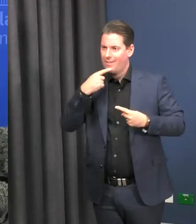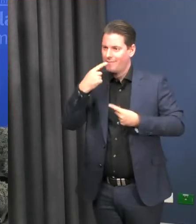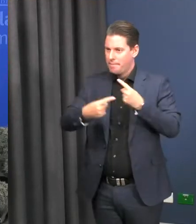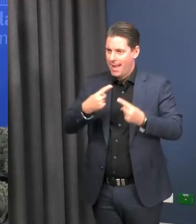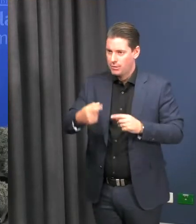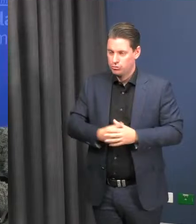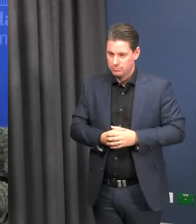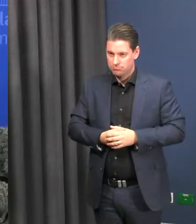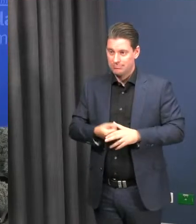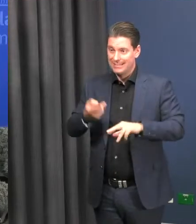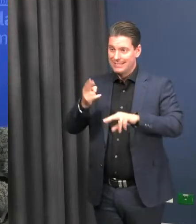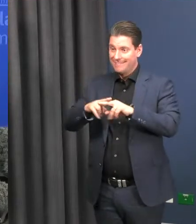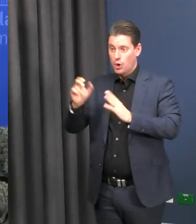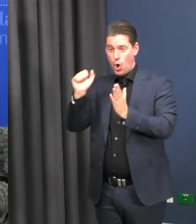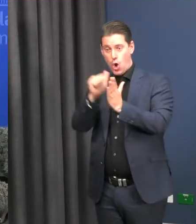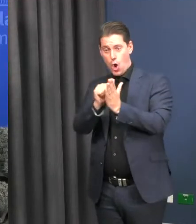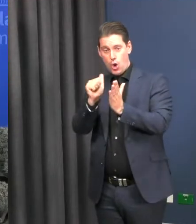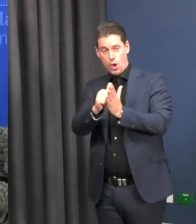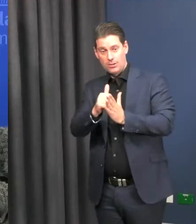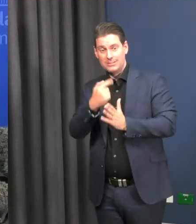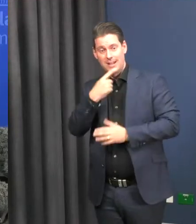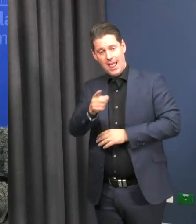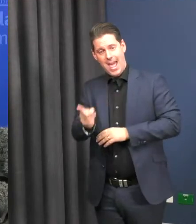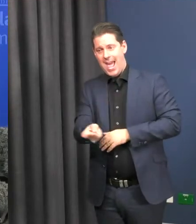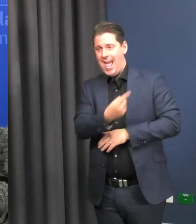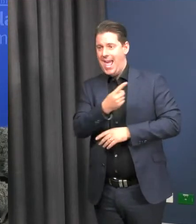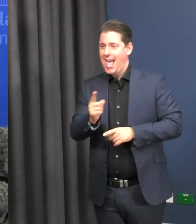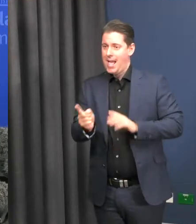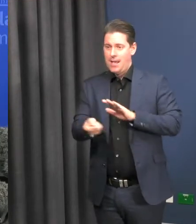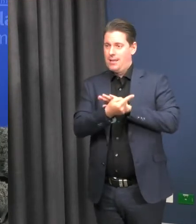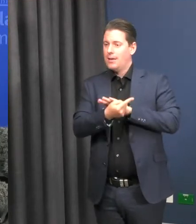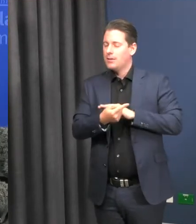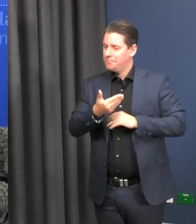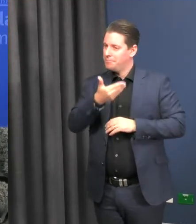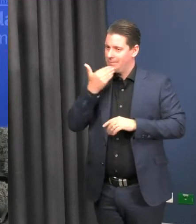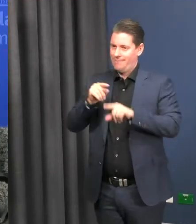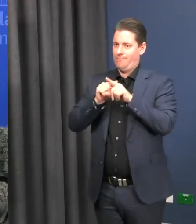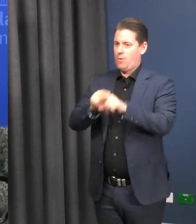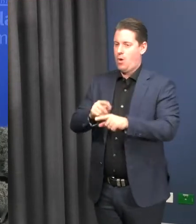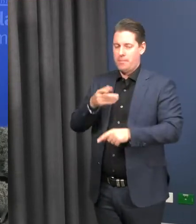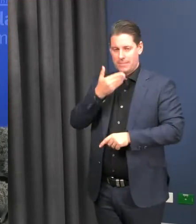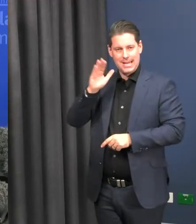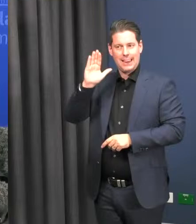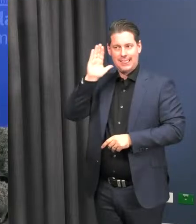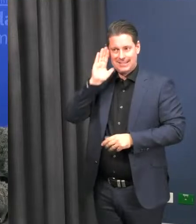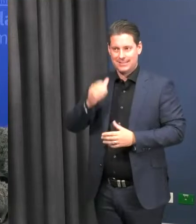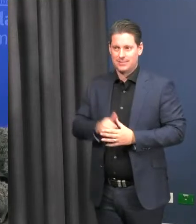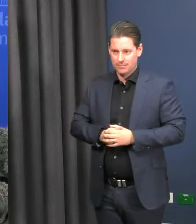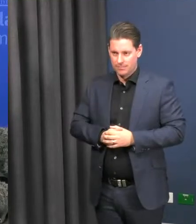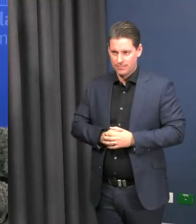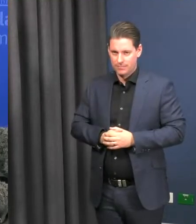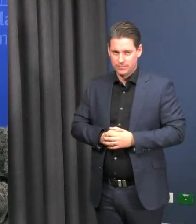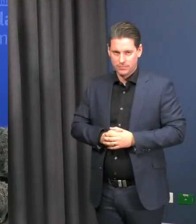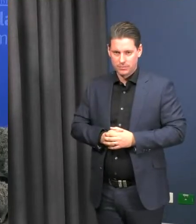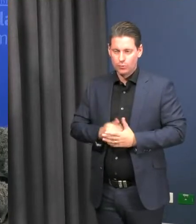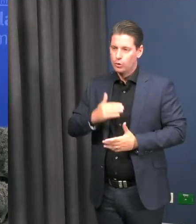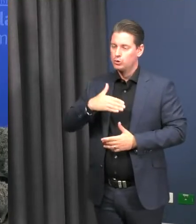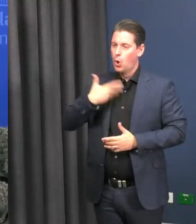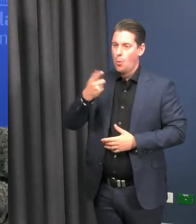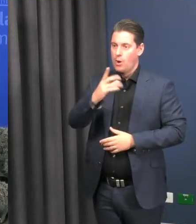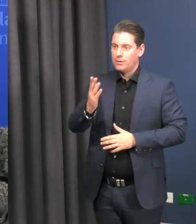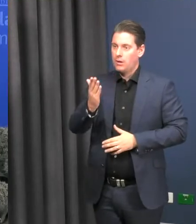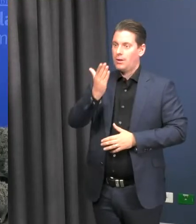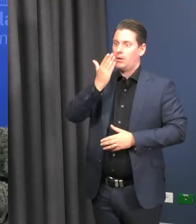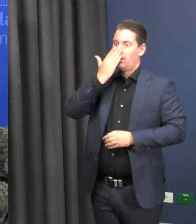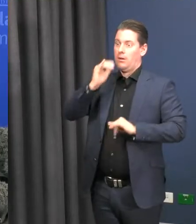given advice to leave your premises, please heed that advice, as the worst time for you to be leaving your premise is in the